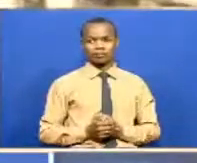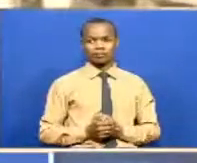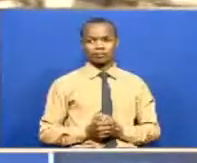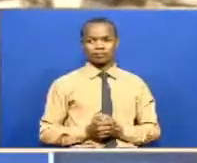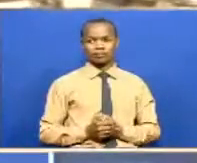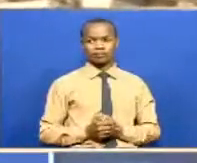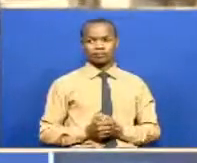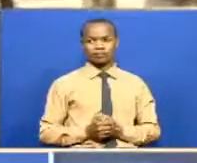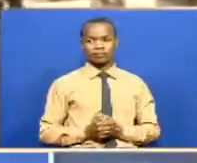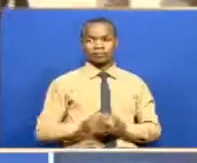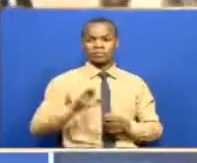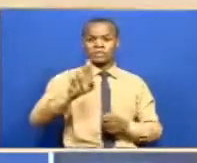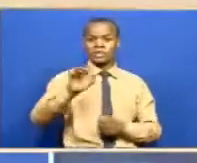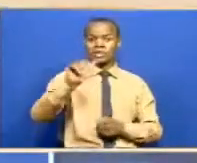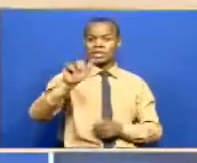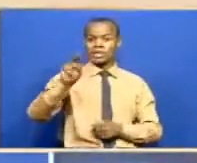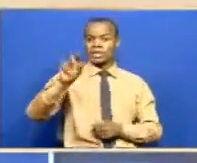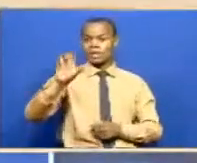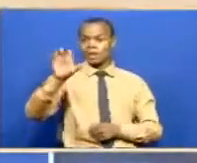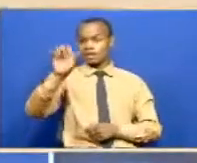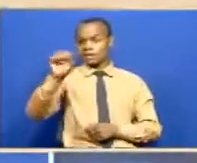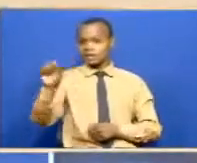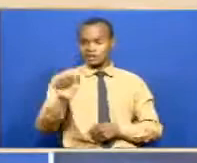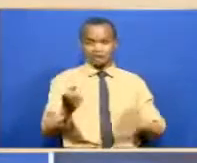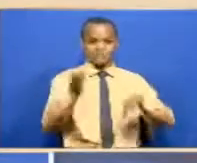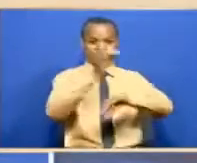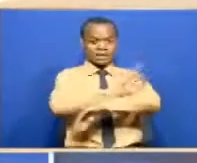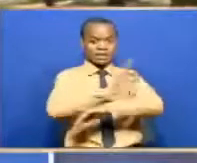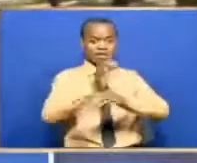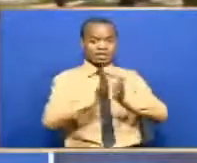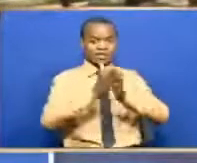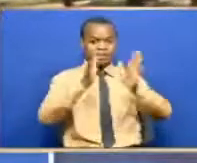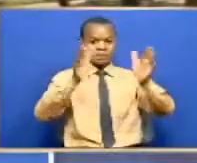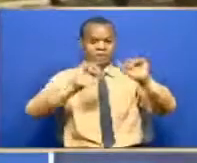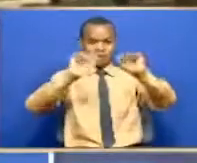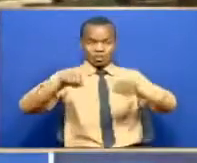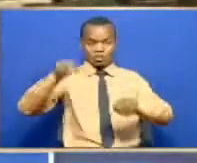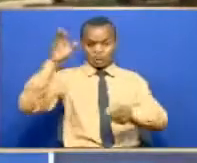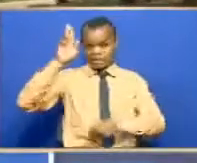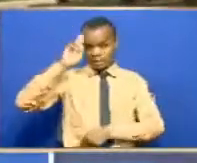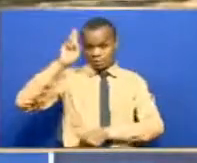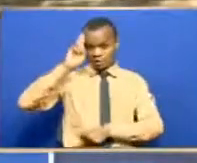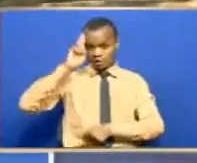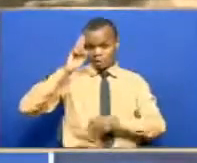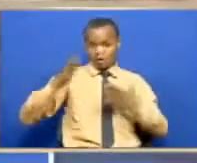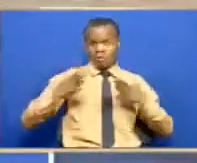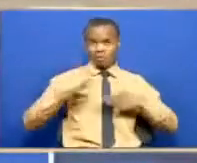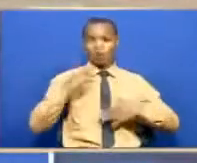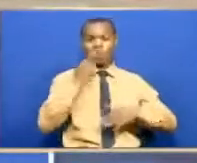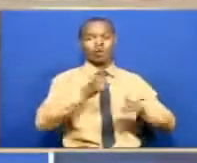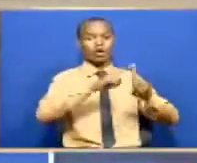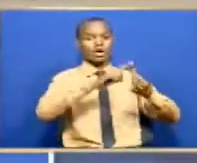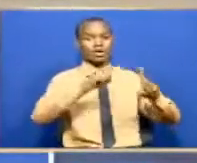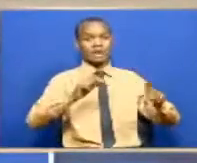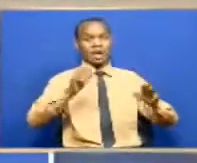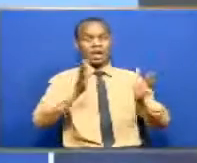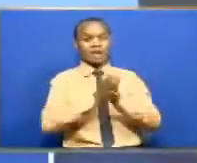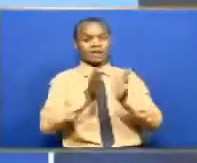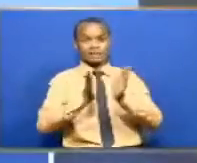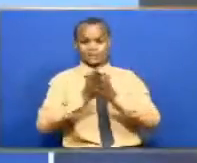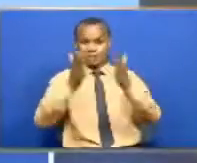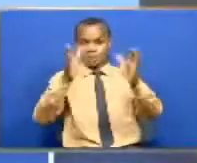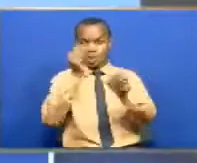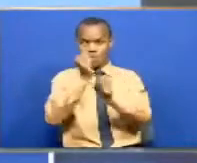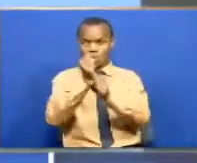The World Rangers Day is celebrated to commemorate rangers killed or injured in the line of duty and to celebrate the work they do to protect